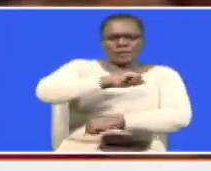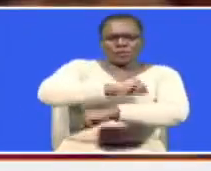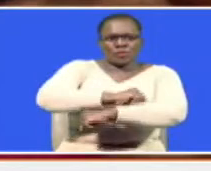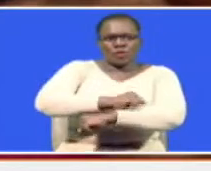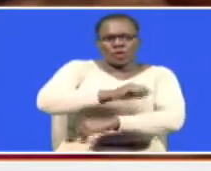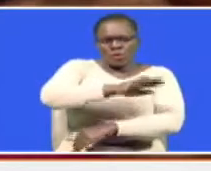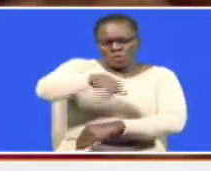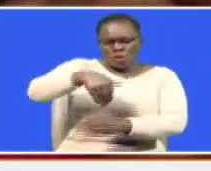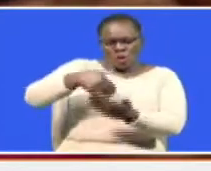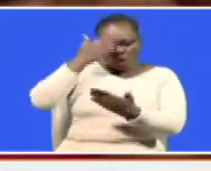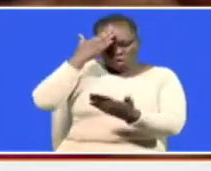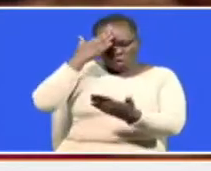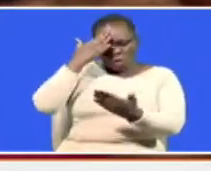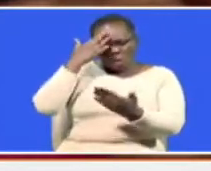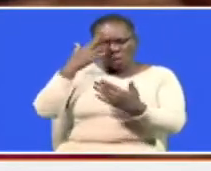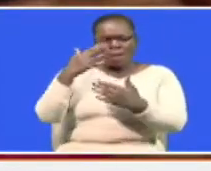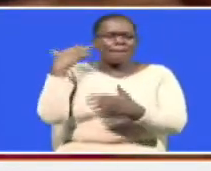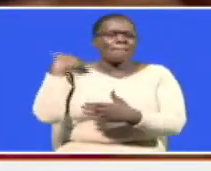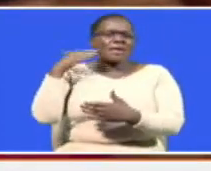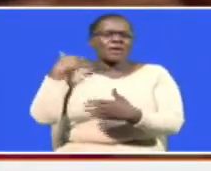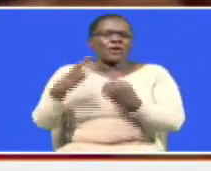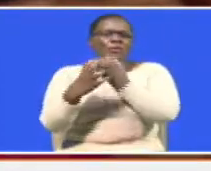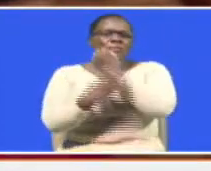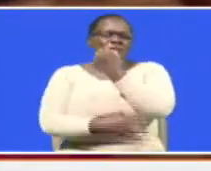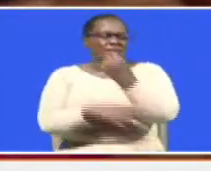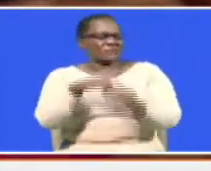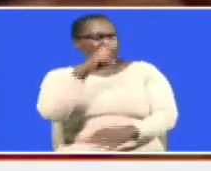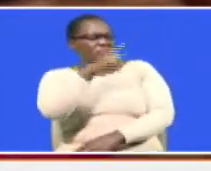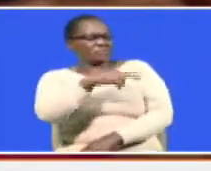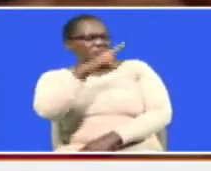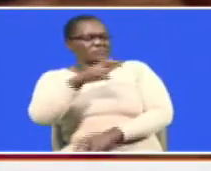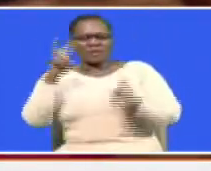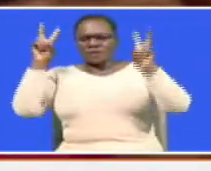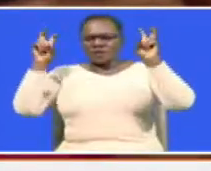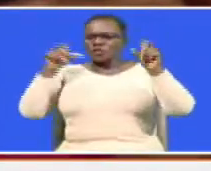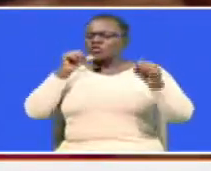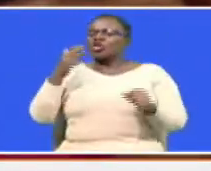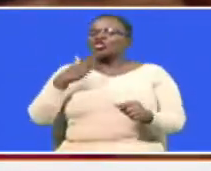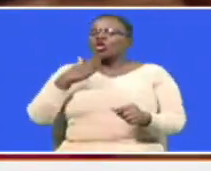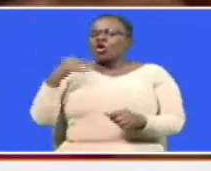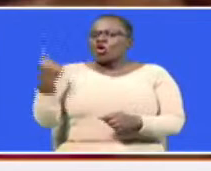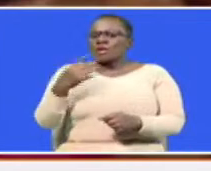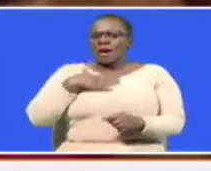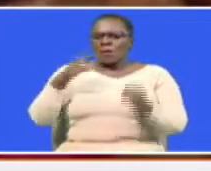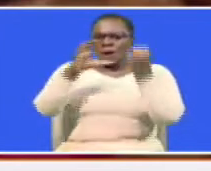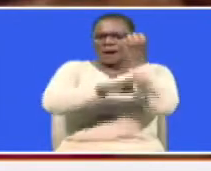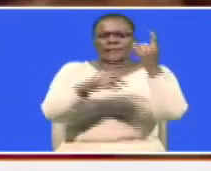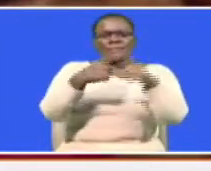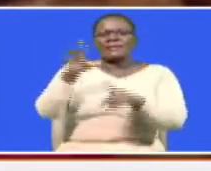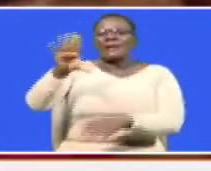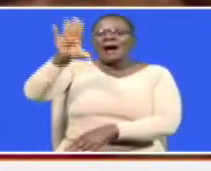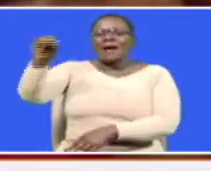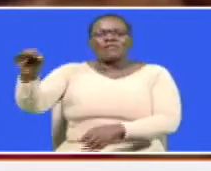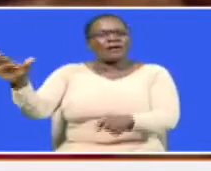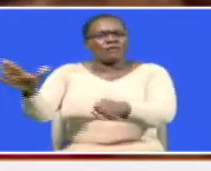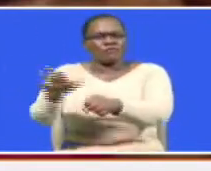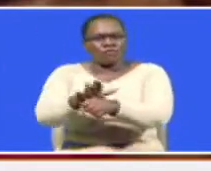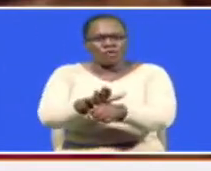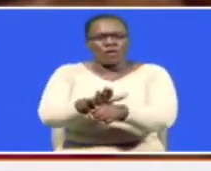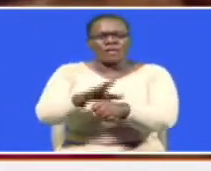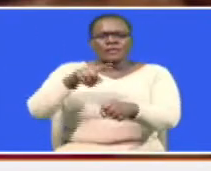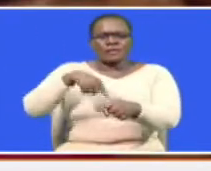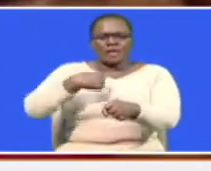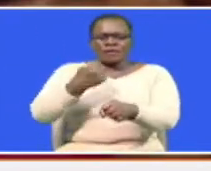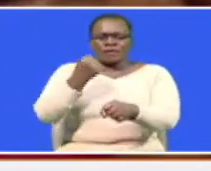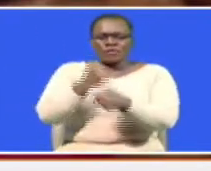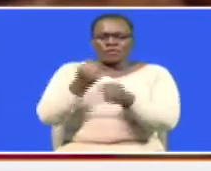We all know that period poverty is a stigma issue in not only our country, but most of Africa. And what Gloria is